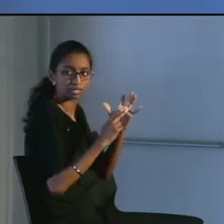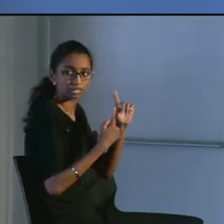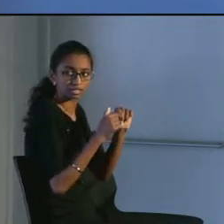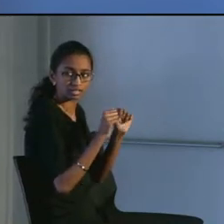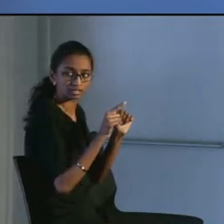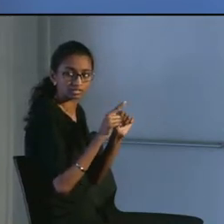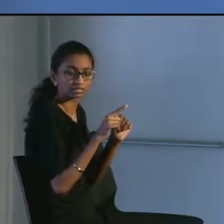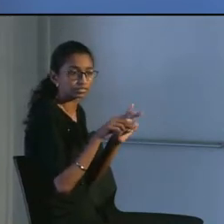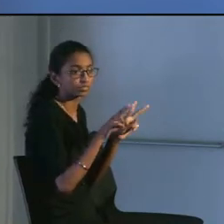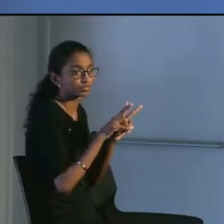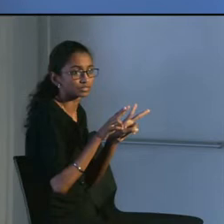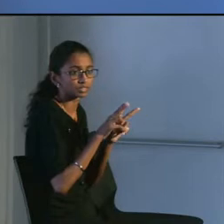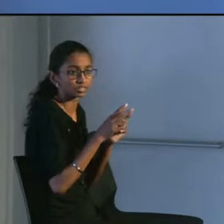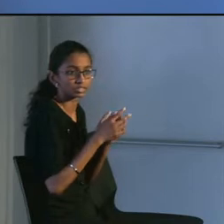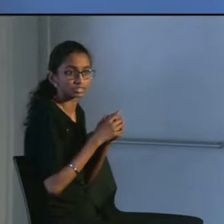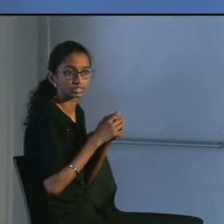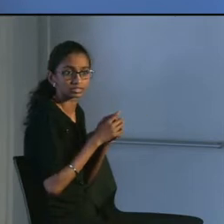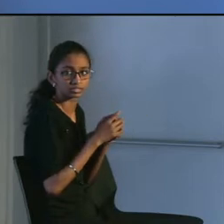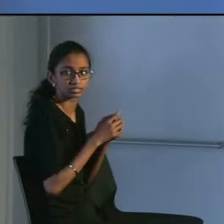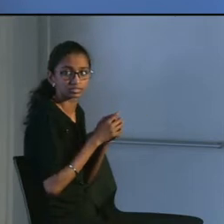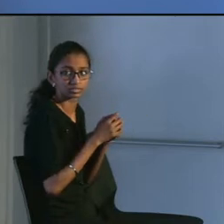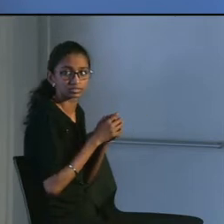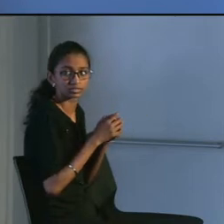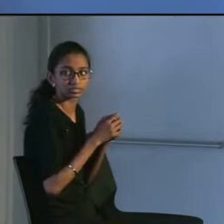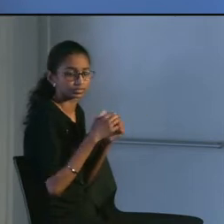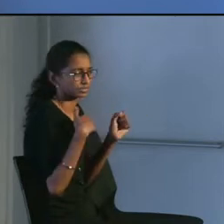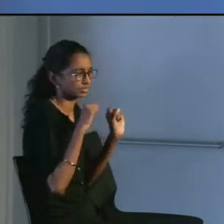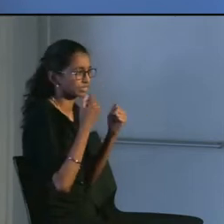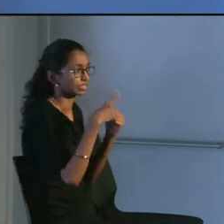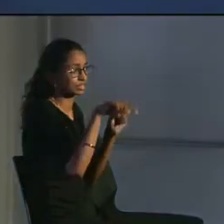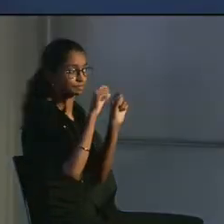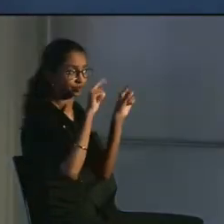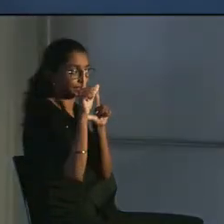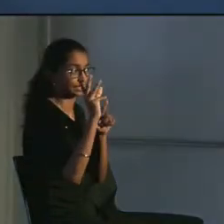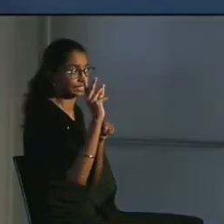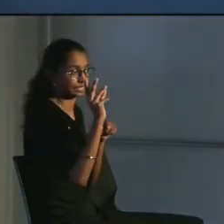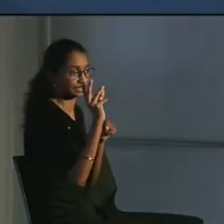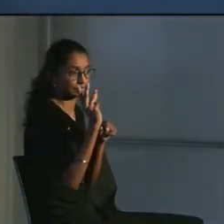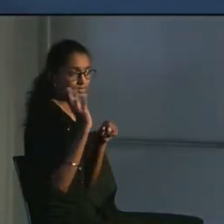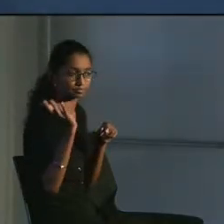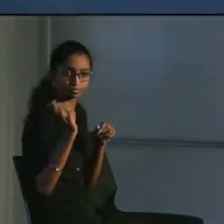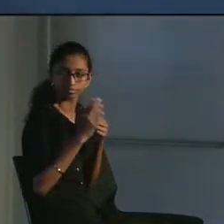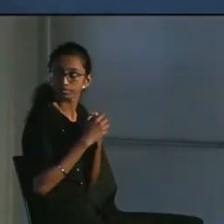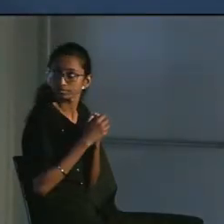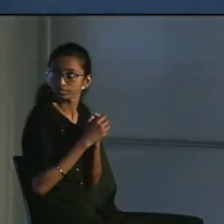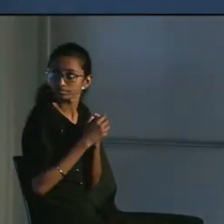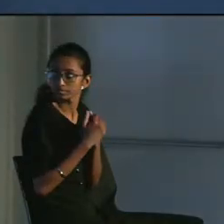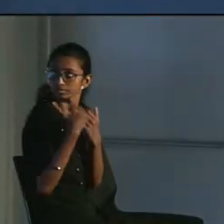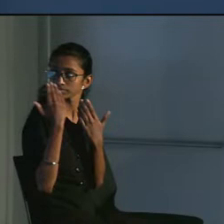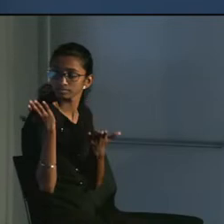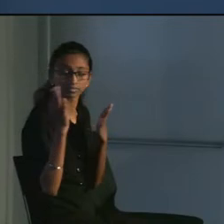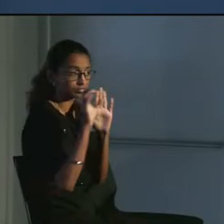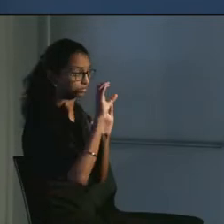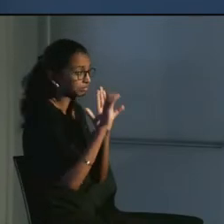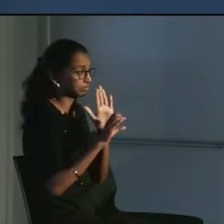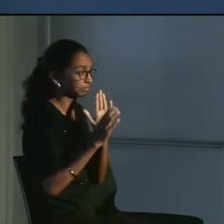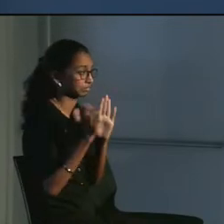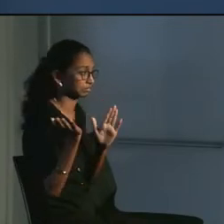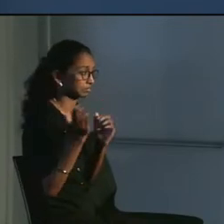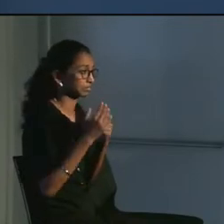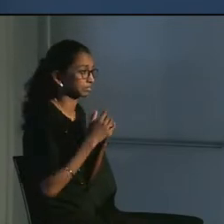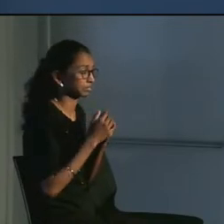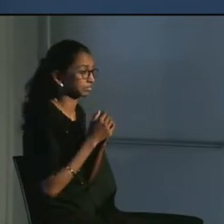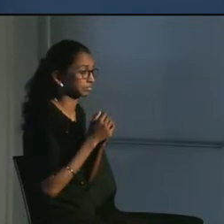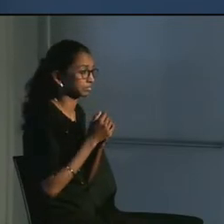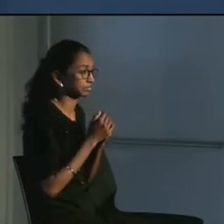very divisive. So can we have image 3? This is an image which I think most